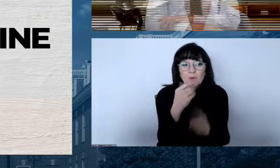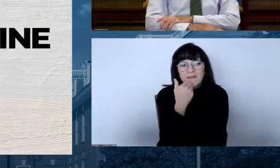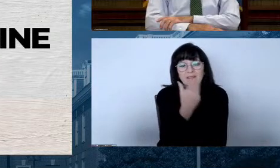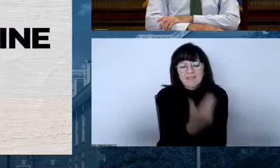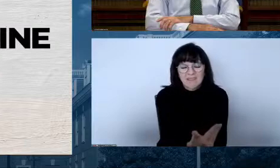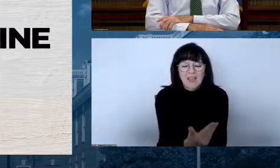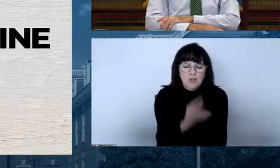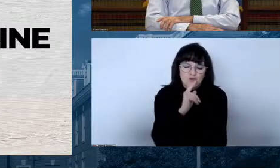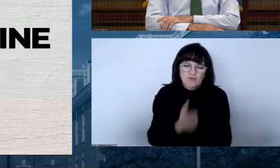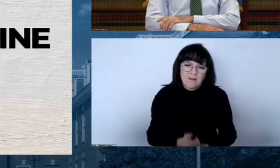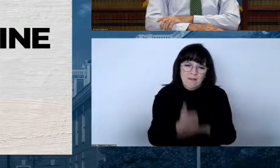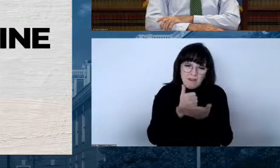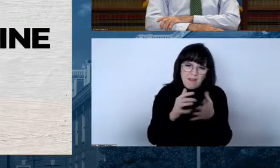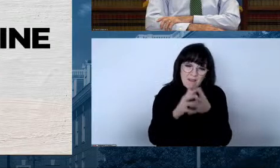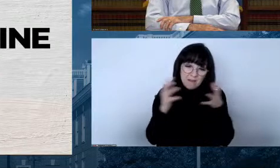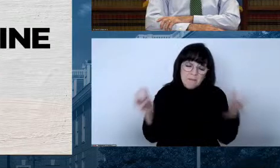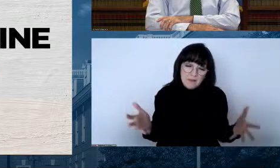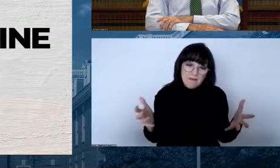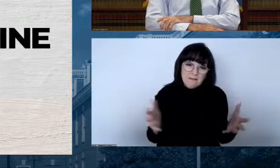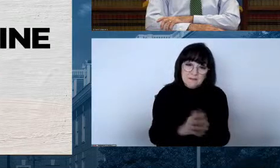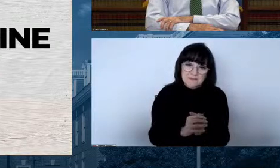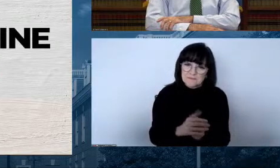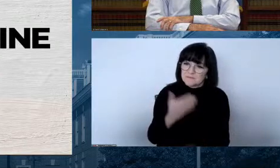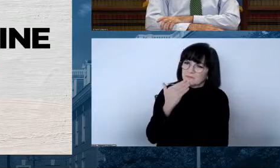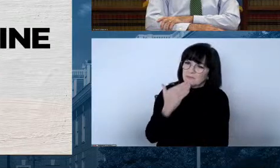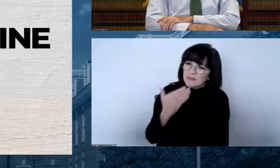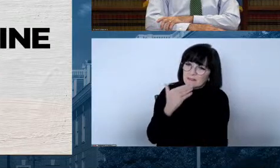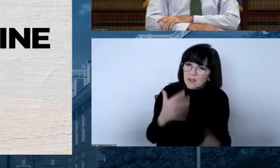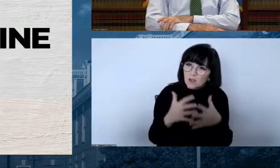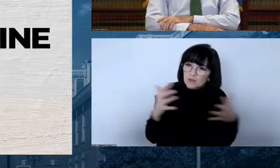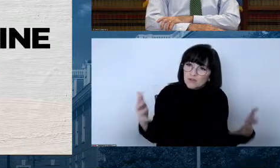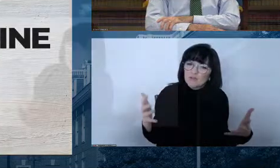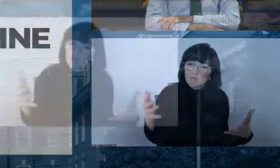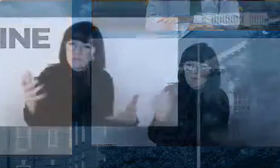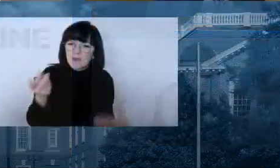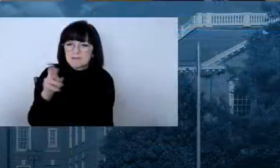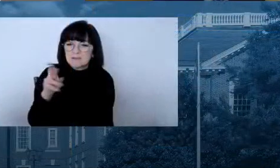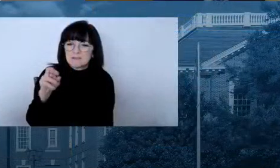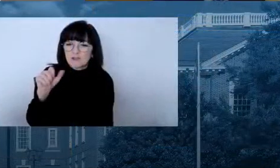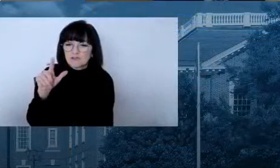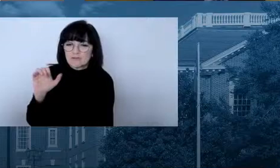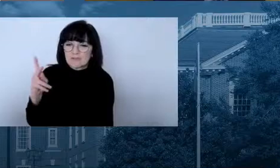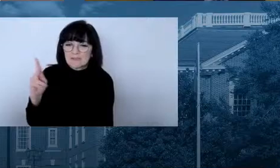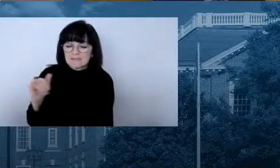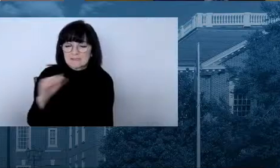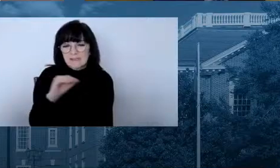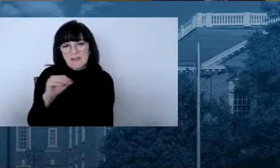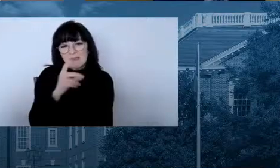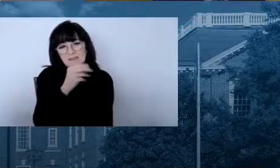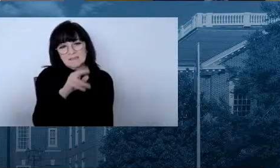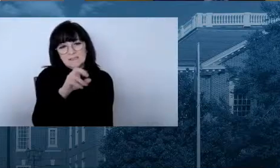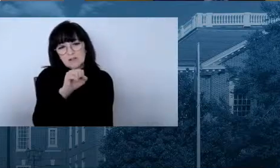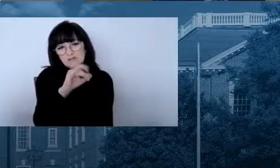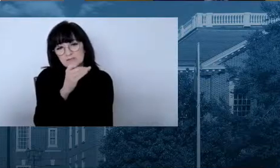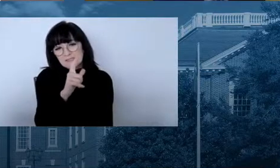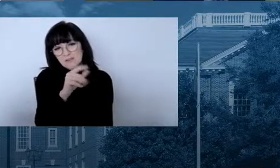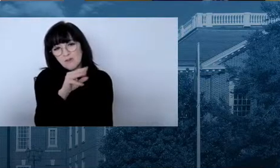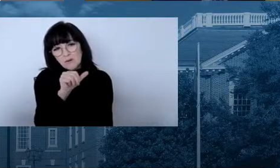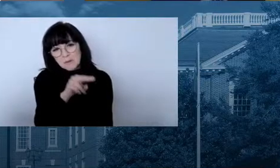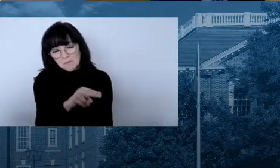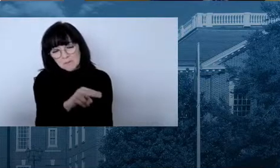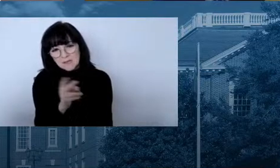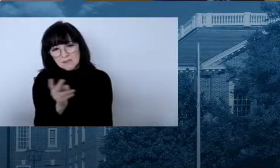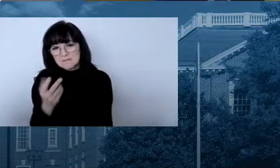Thank you very much, Dr. Silinski, Dr. Siegelman. We appreciate you coming on with us today to share a little bit